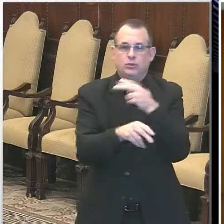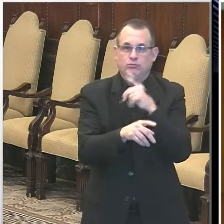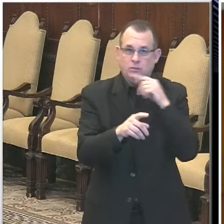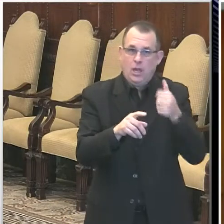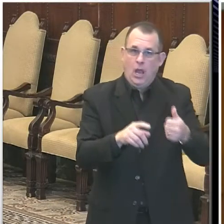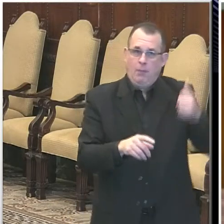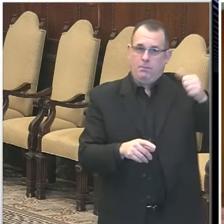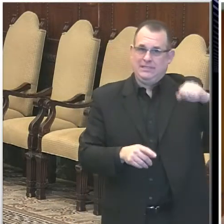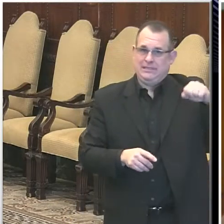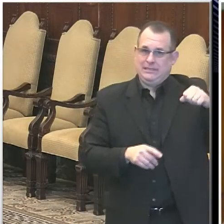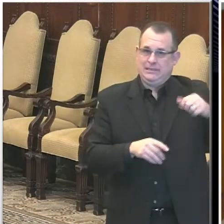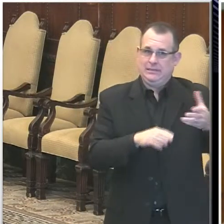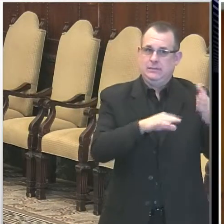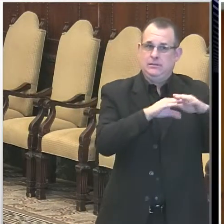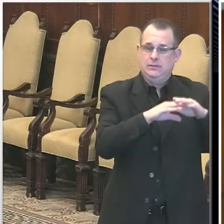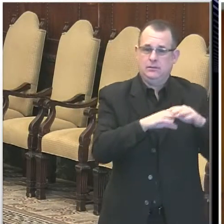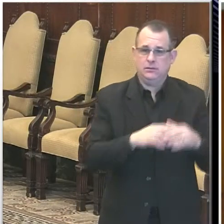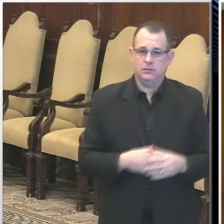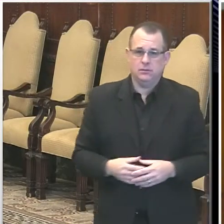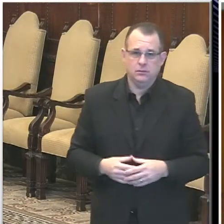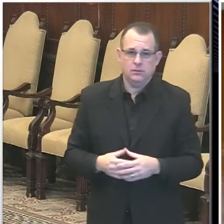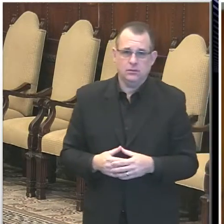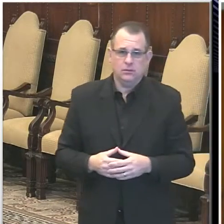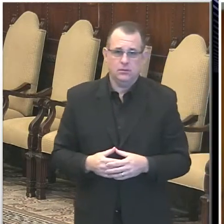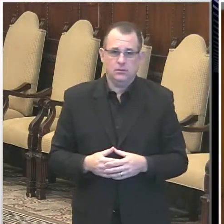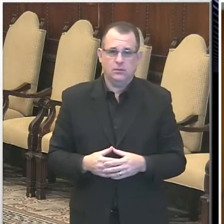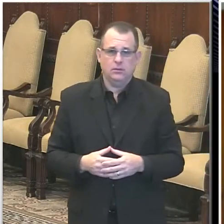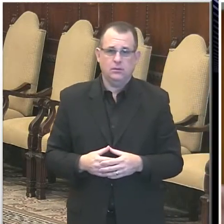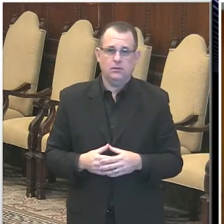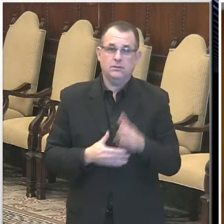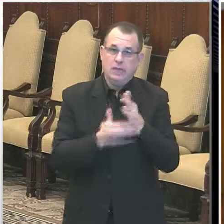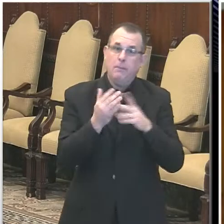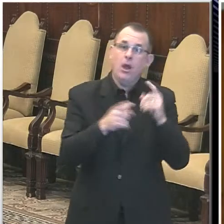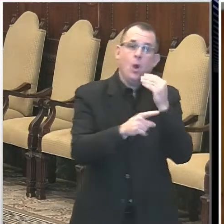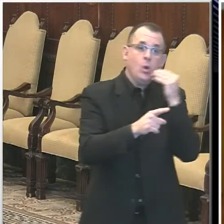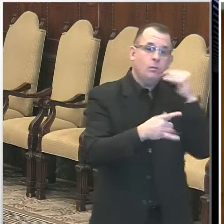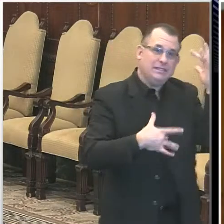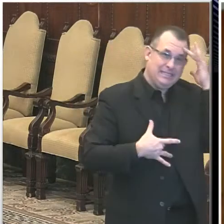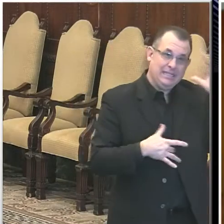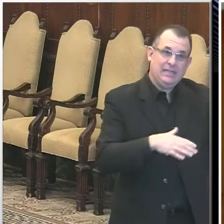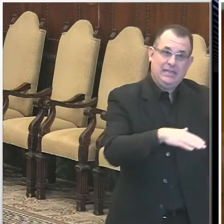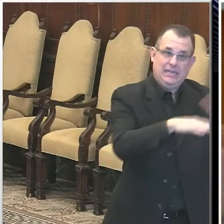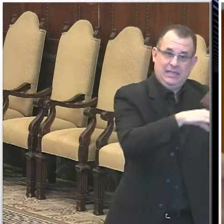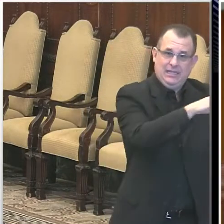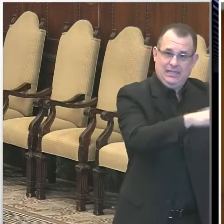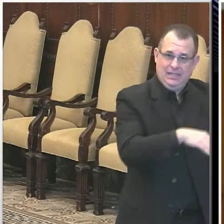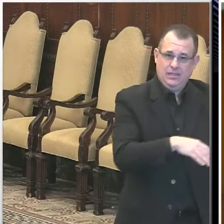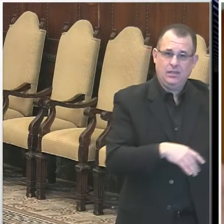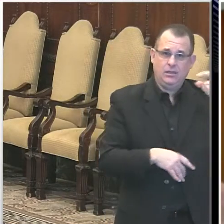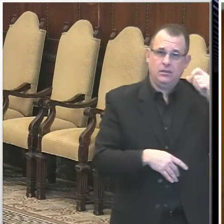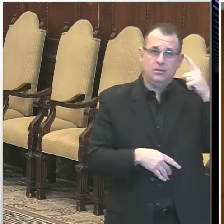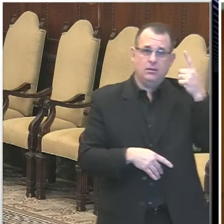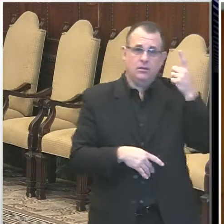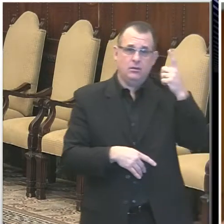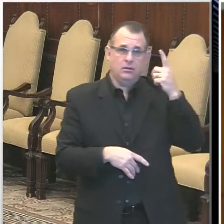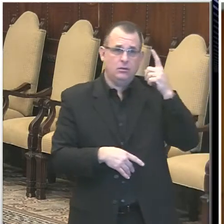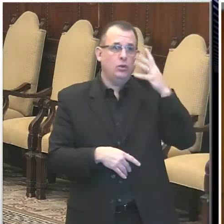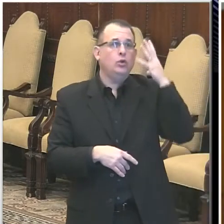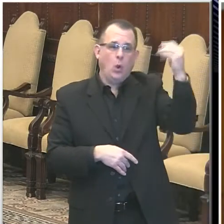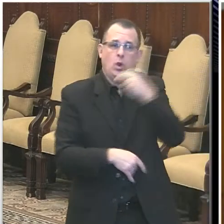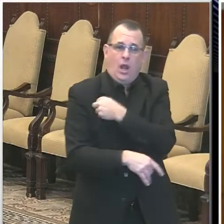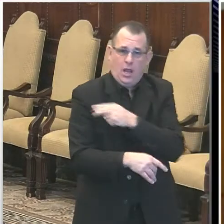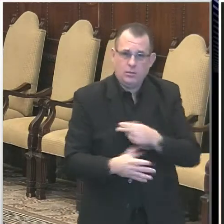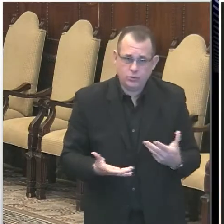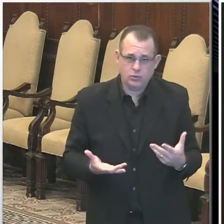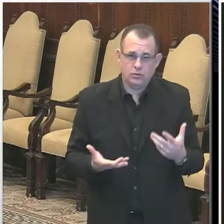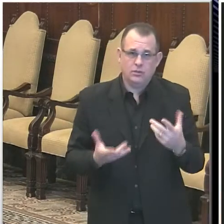go to a hospital, have usually been sick for a while. And then they stay for a while in the hospital, so that the peak of hospitalizations is going to be later than the peak for the number